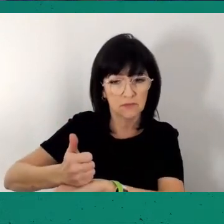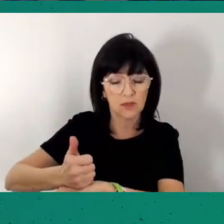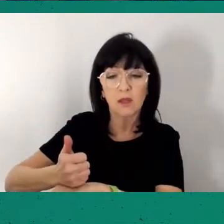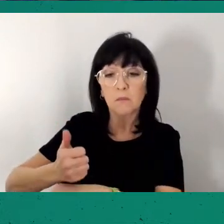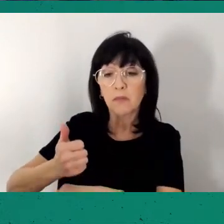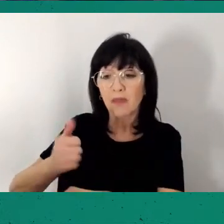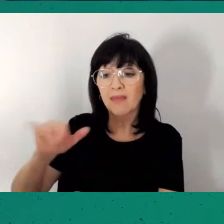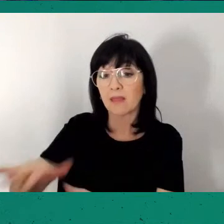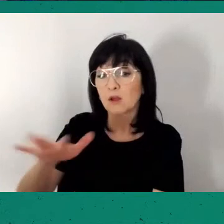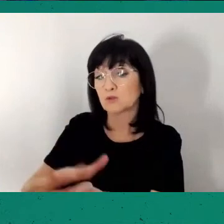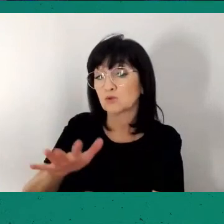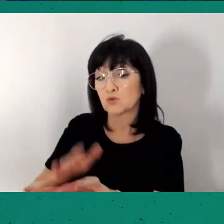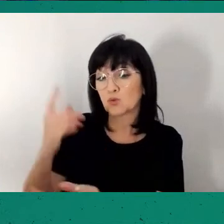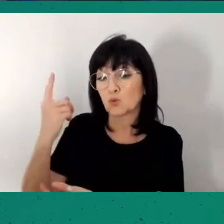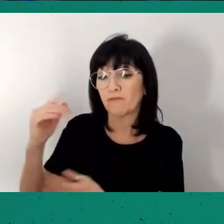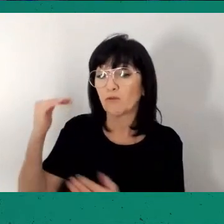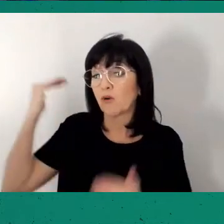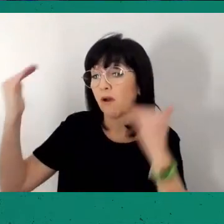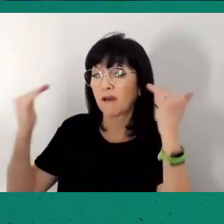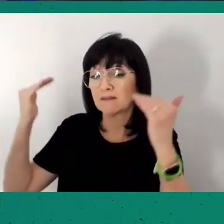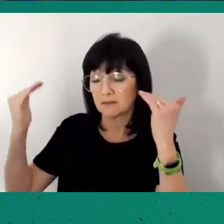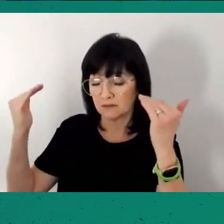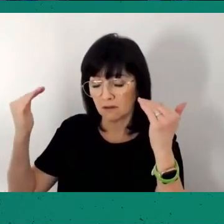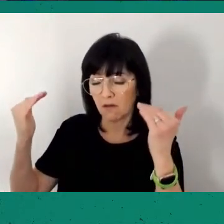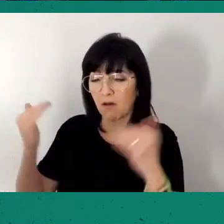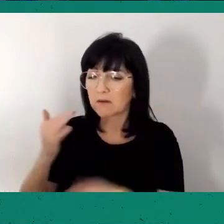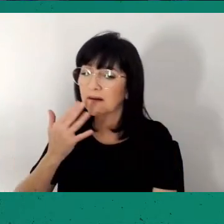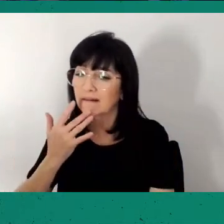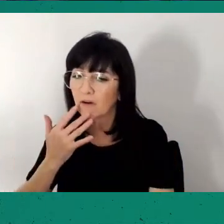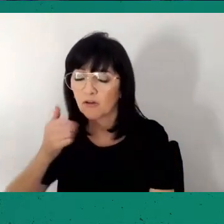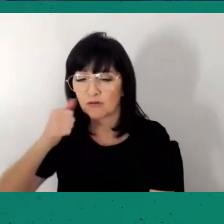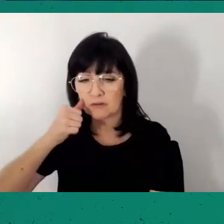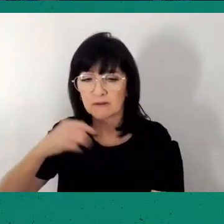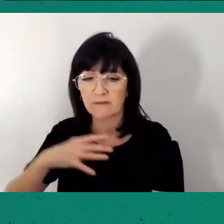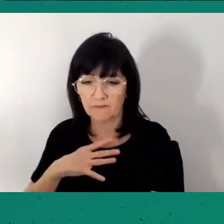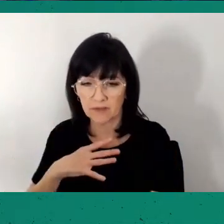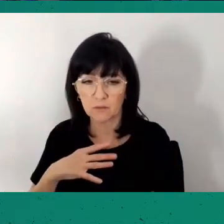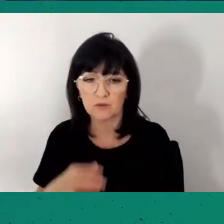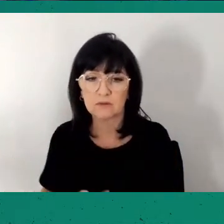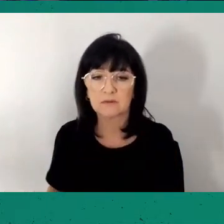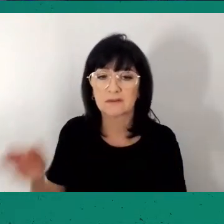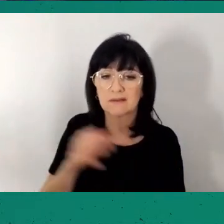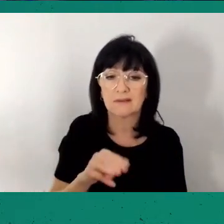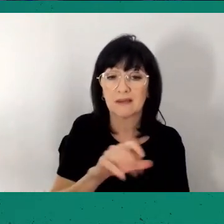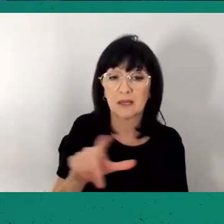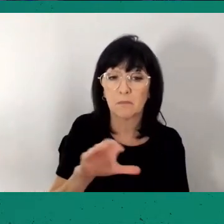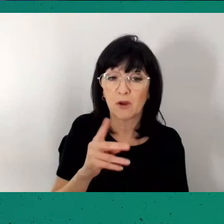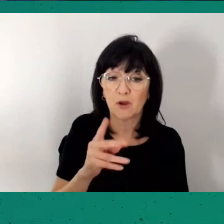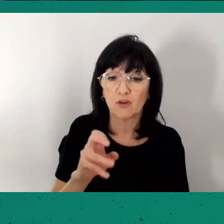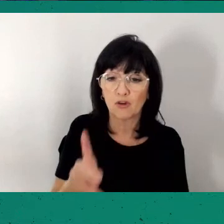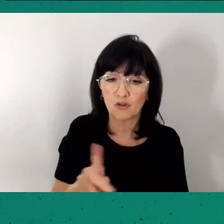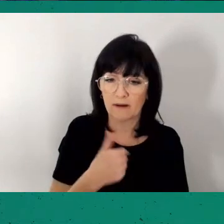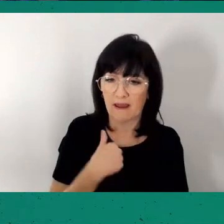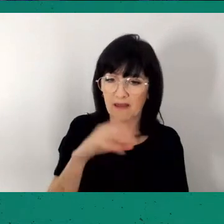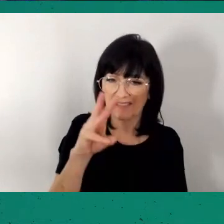7th Streets. There was an integrated school in Mill Creek 100 listing 63 white